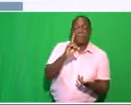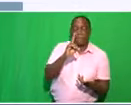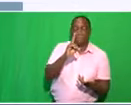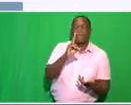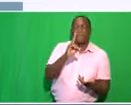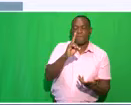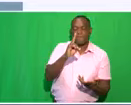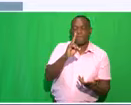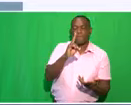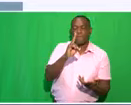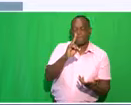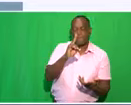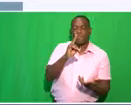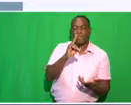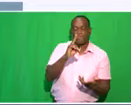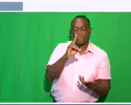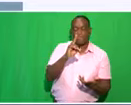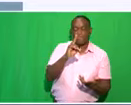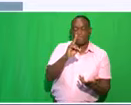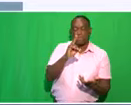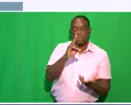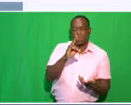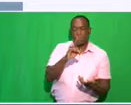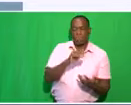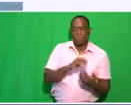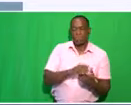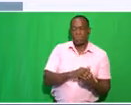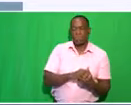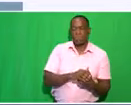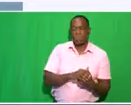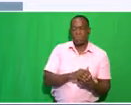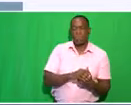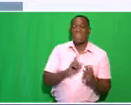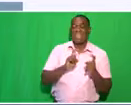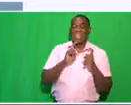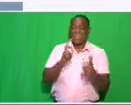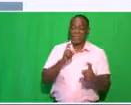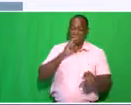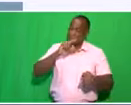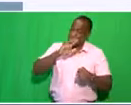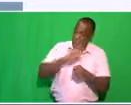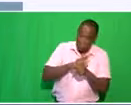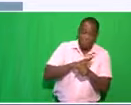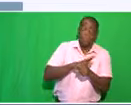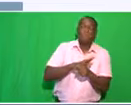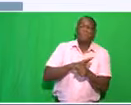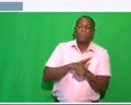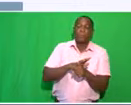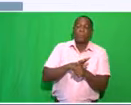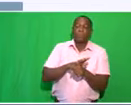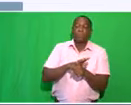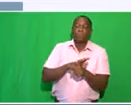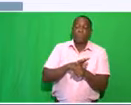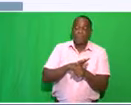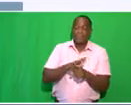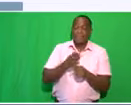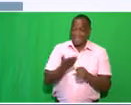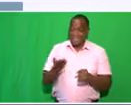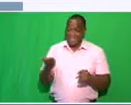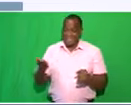giving them the assurance, the guarantee that things will not